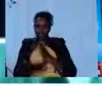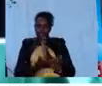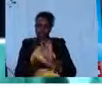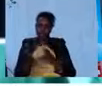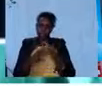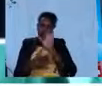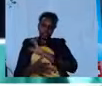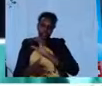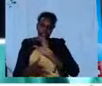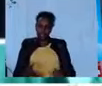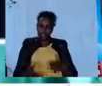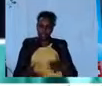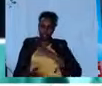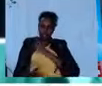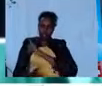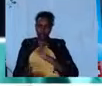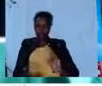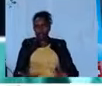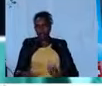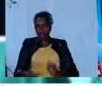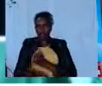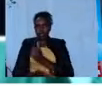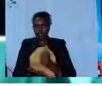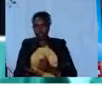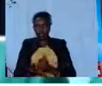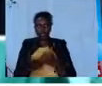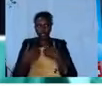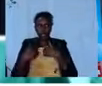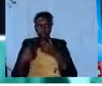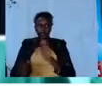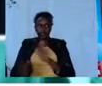Christ our Lord. Amen. Let us have a song.